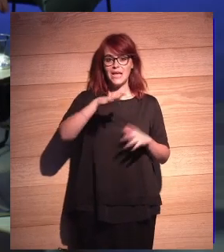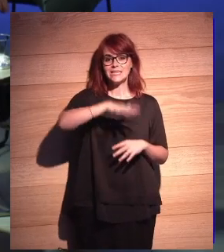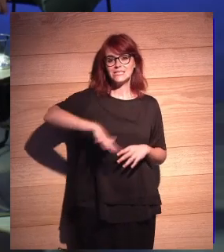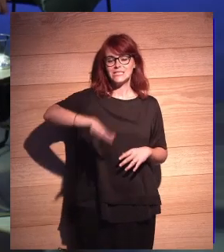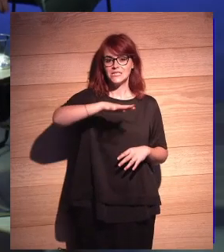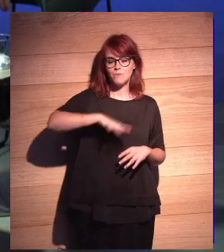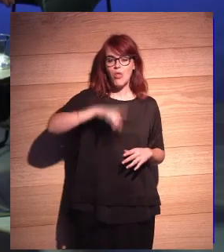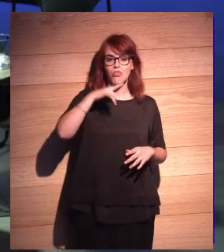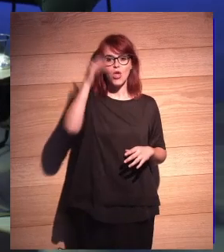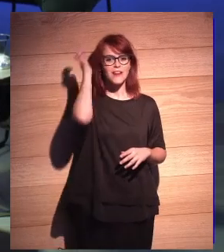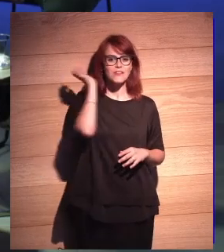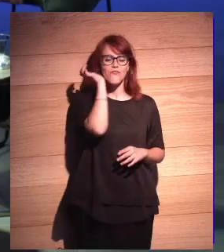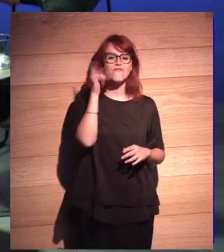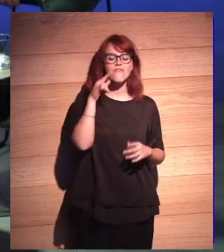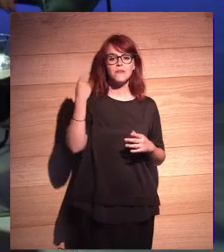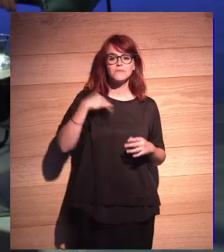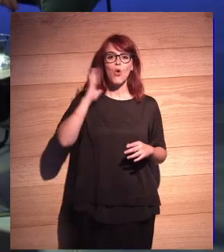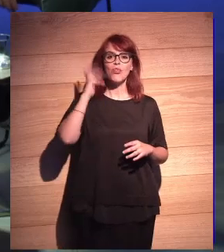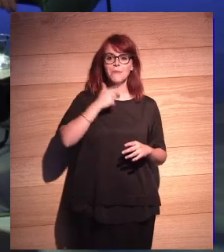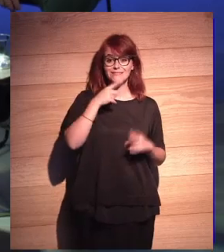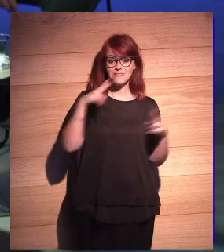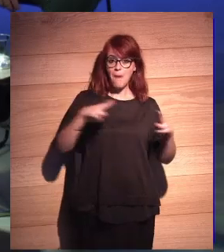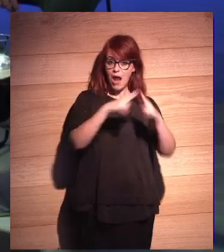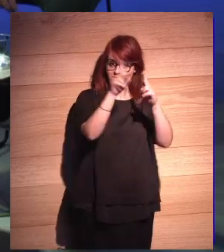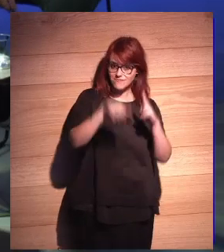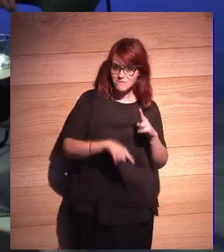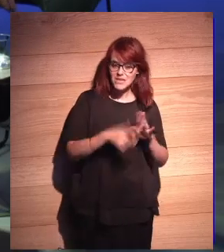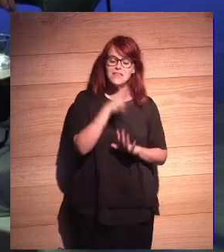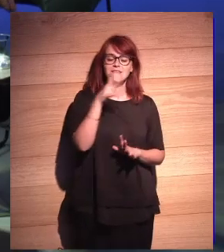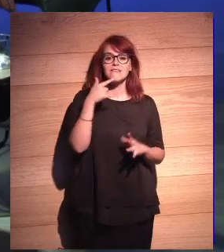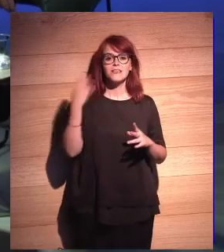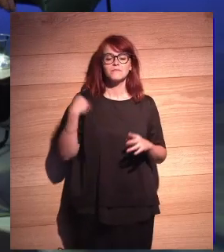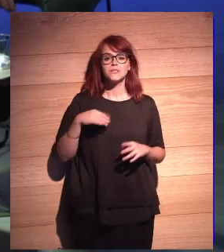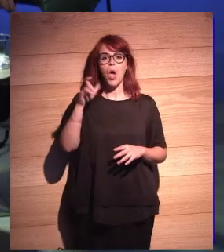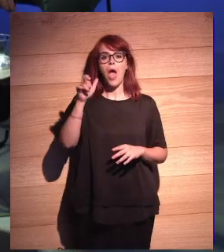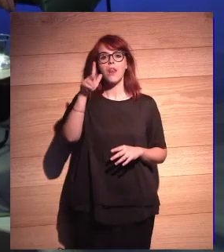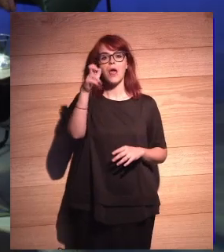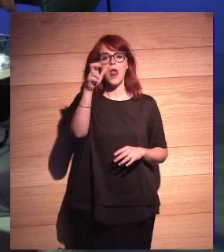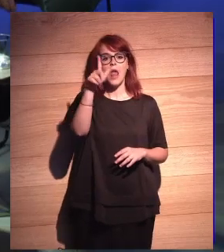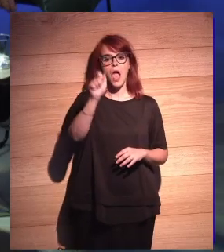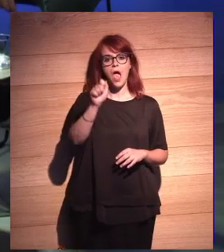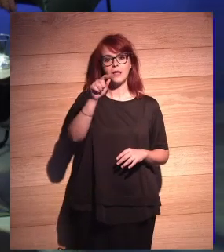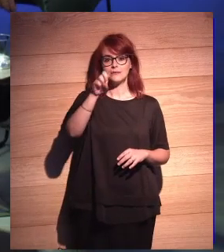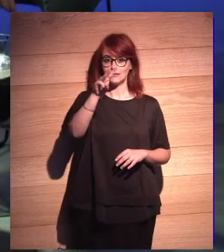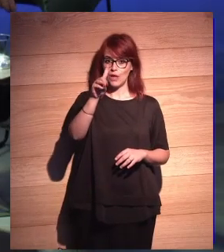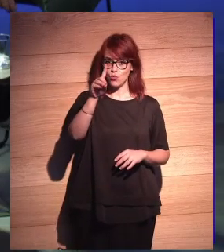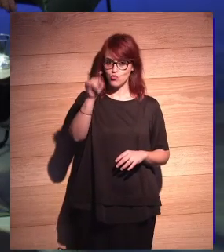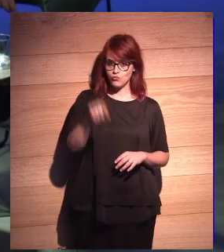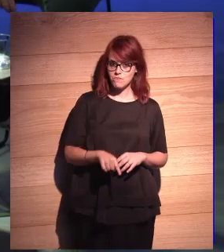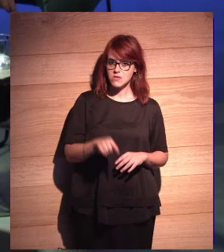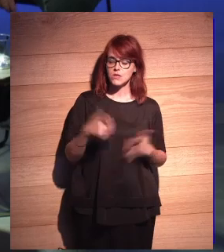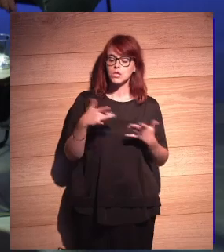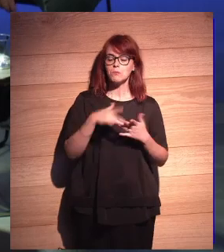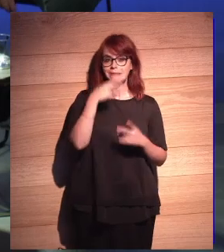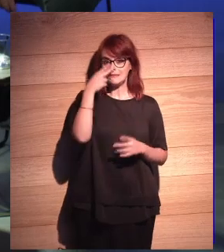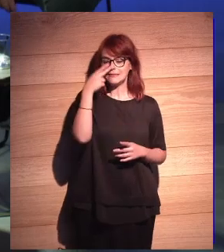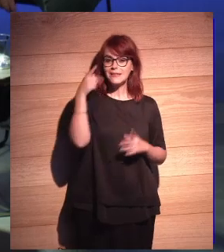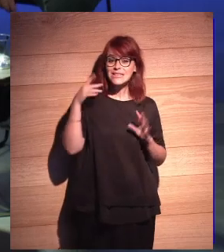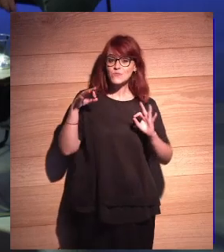or the a strange body. She has had exhibition in the Cervantes Institute in Paris and the